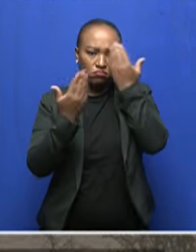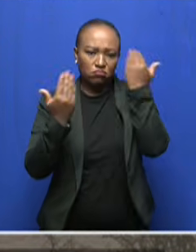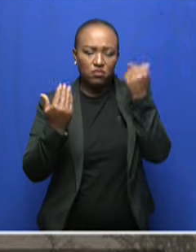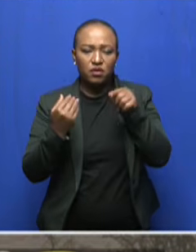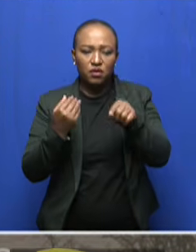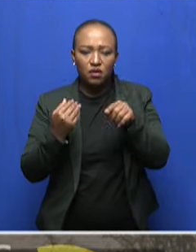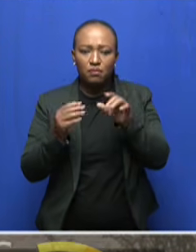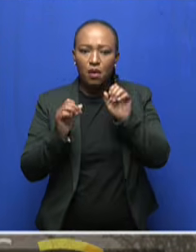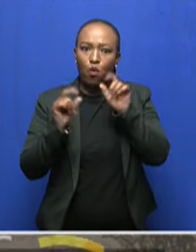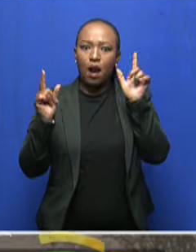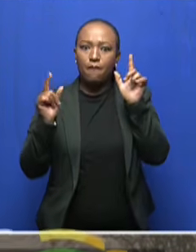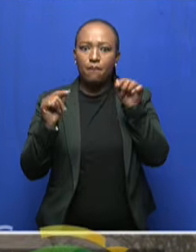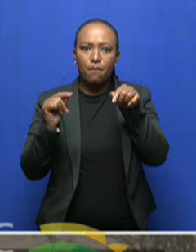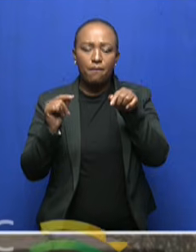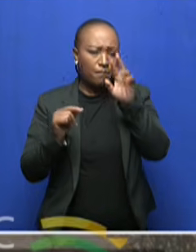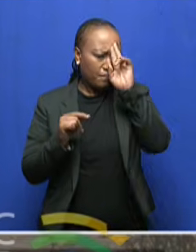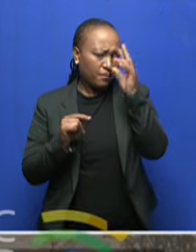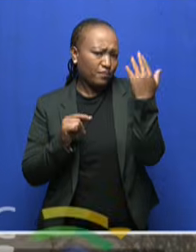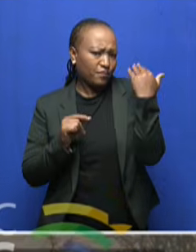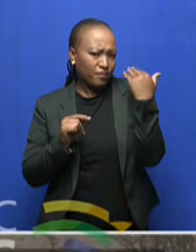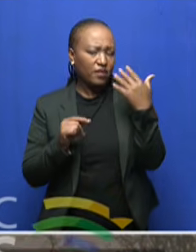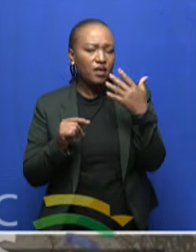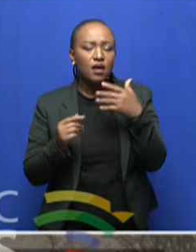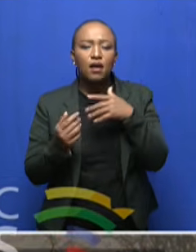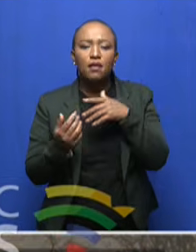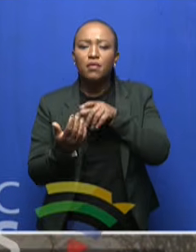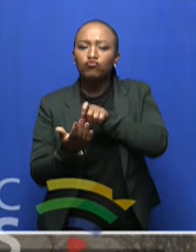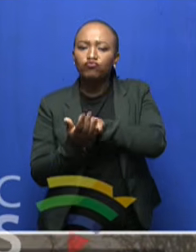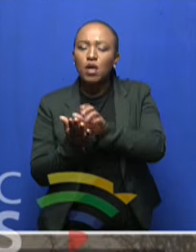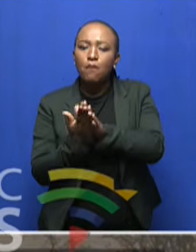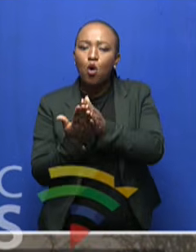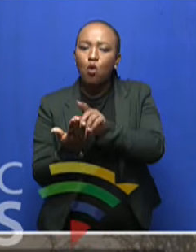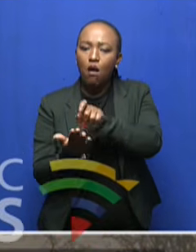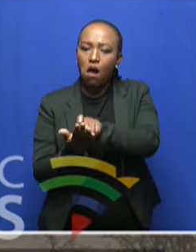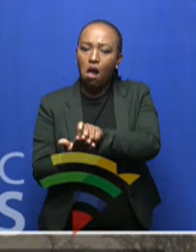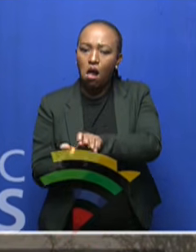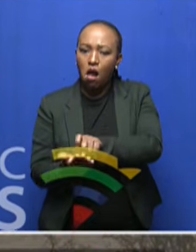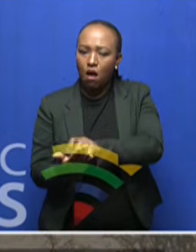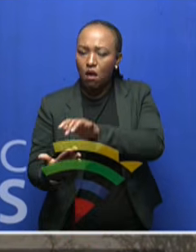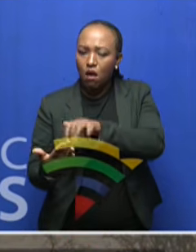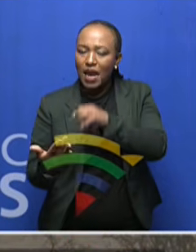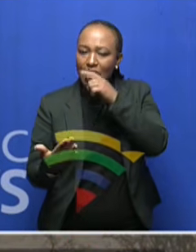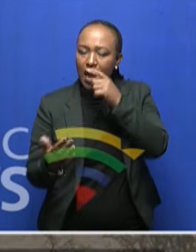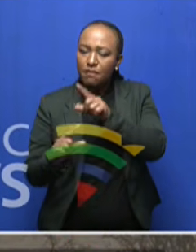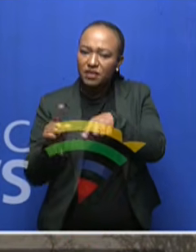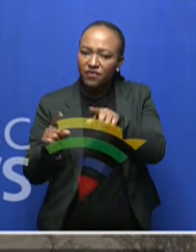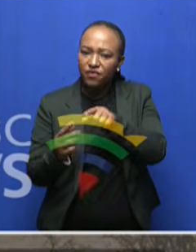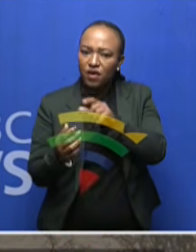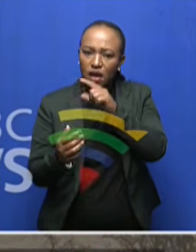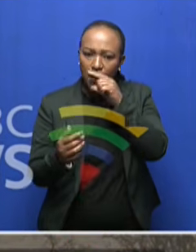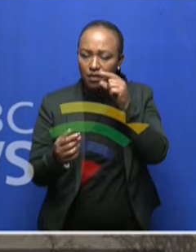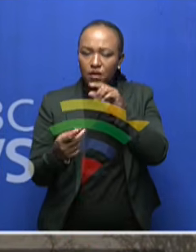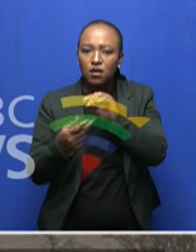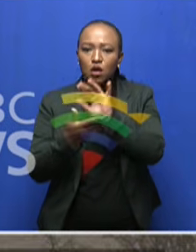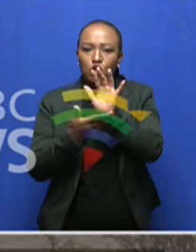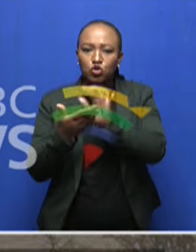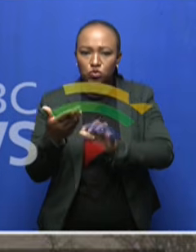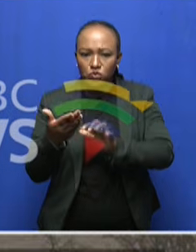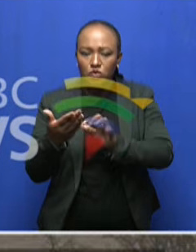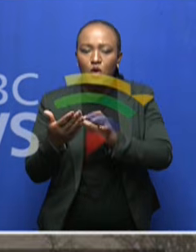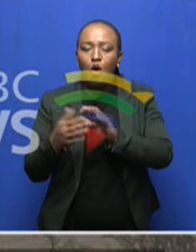woke up one day and I remember having my journal on the side of the bed and I was writing out different names at the time. And then I just wrote out Story on